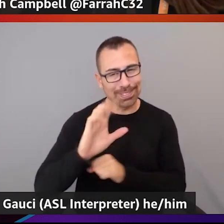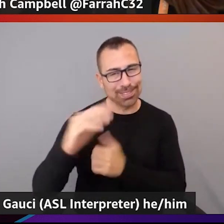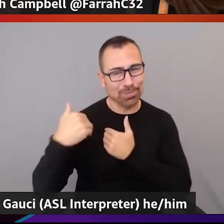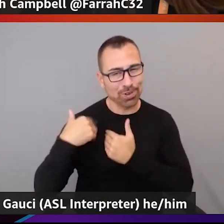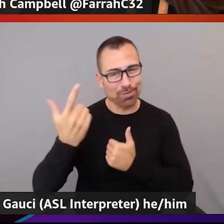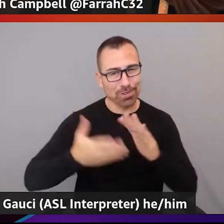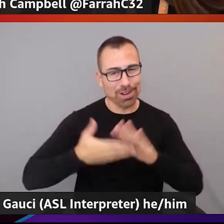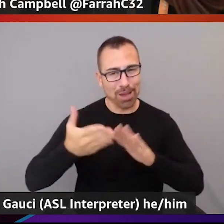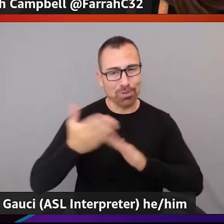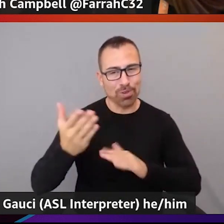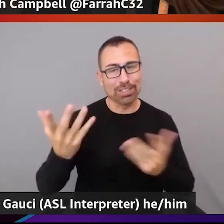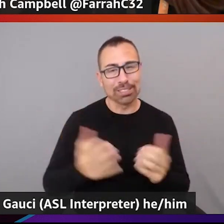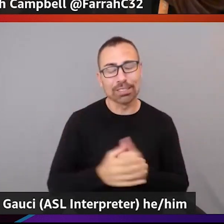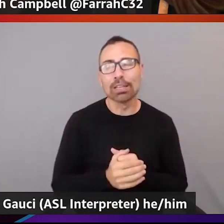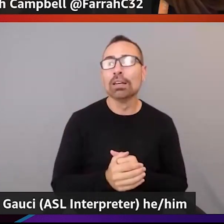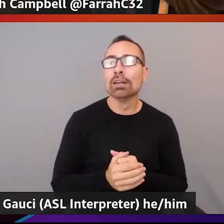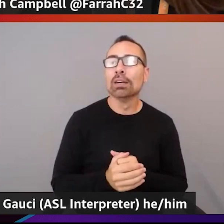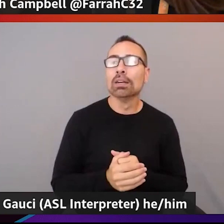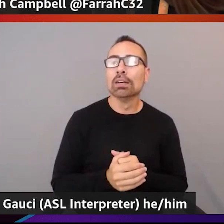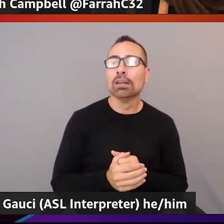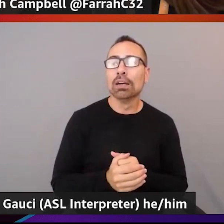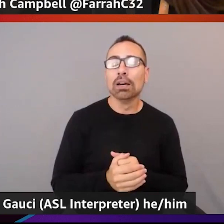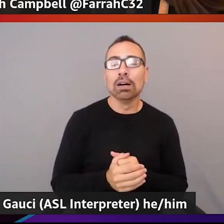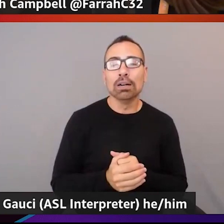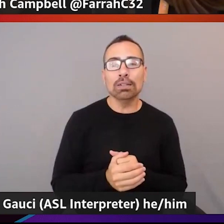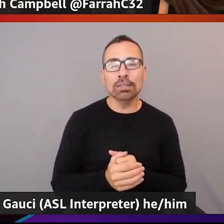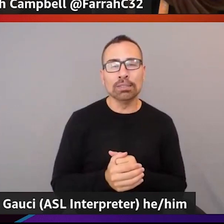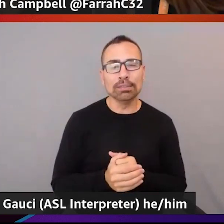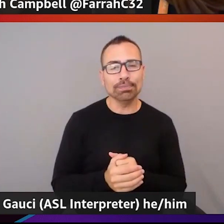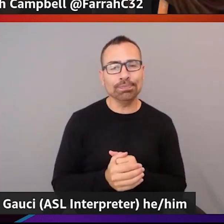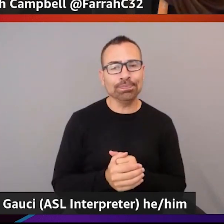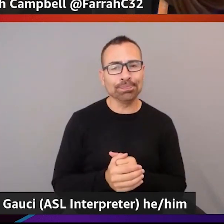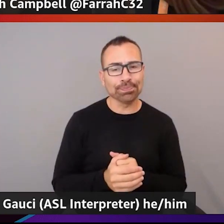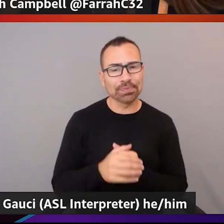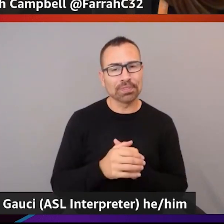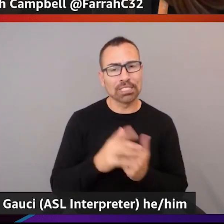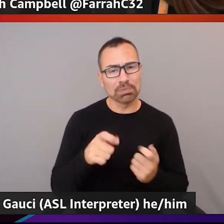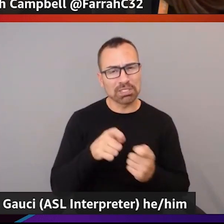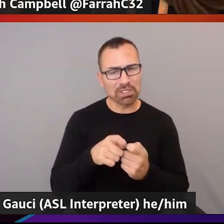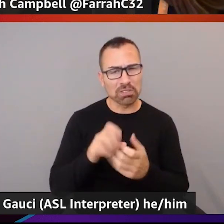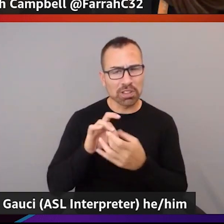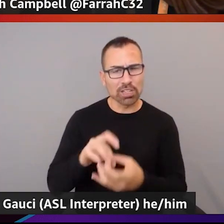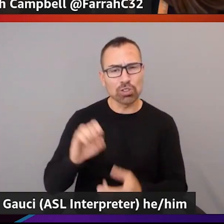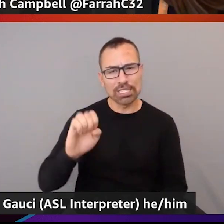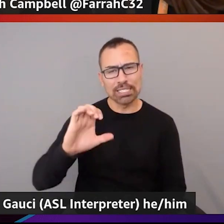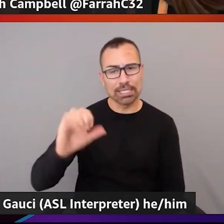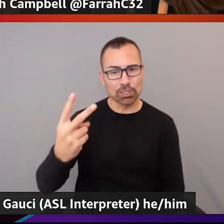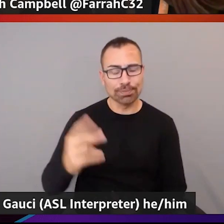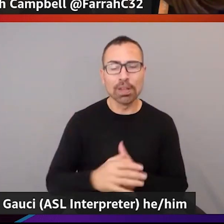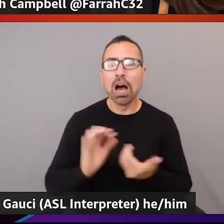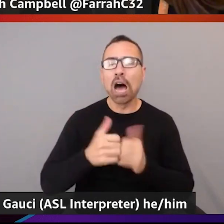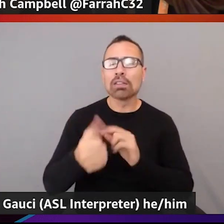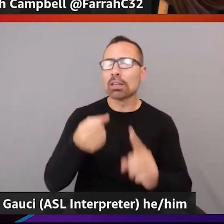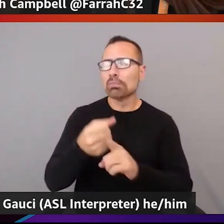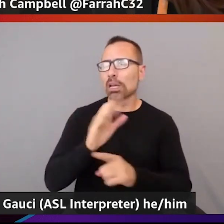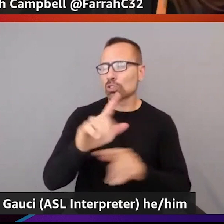running these things in for example, EC2. How did that affect the team? How did you all learn from that?